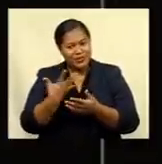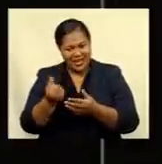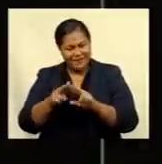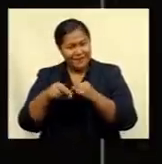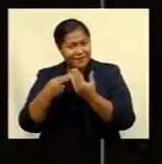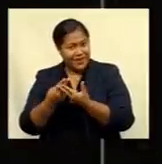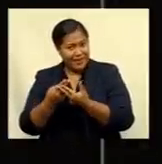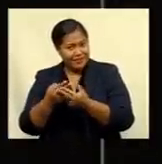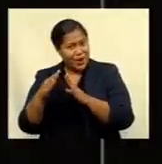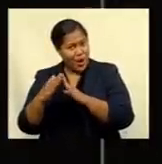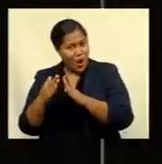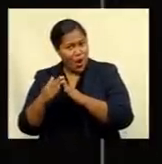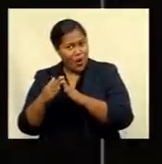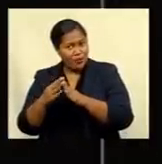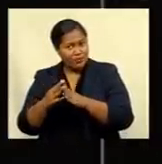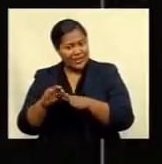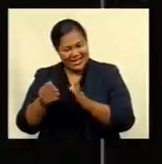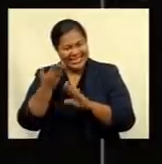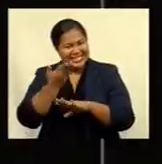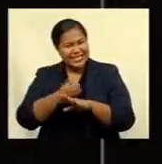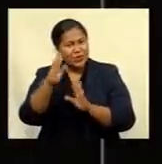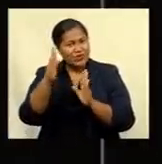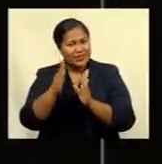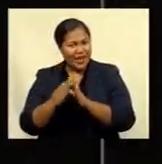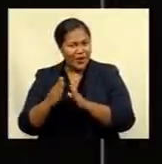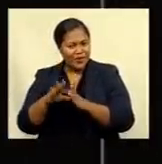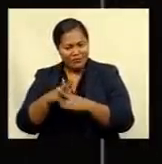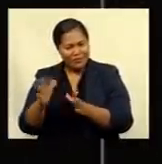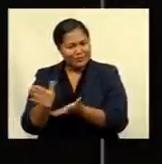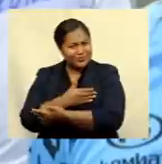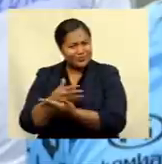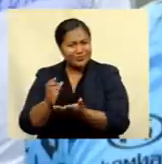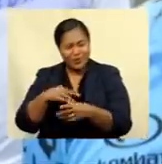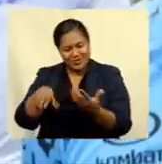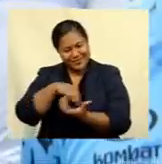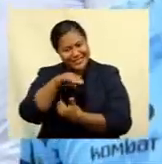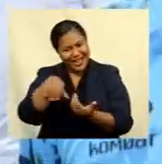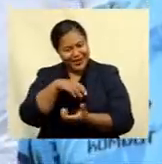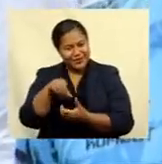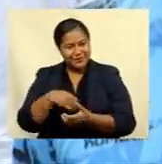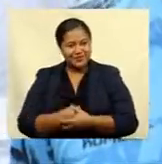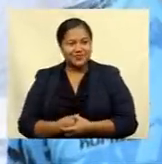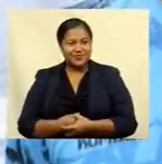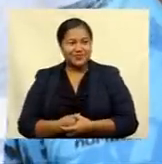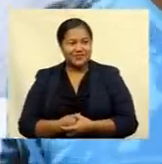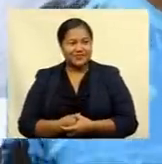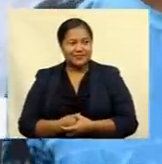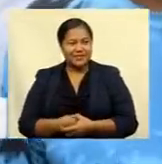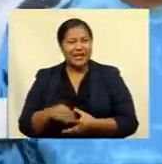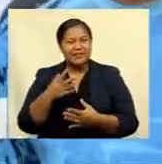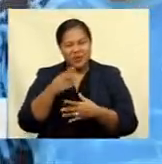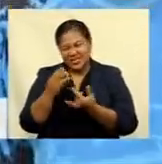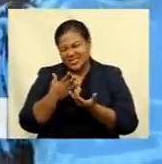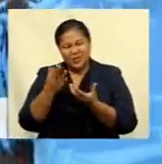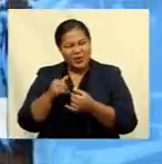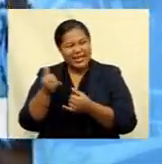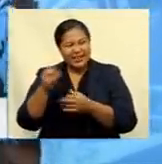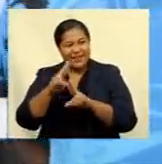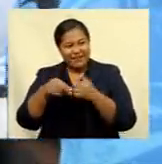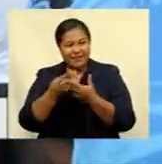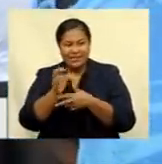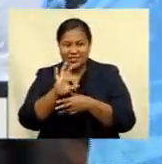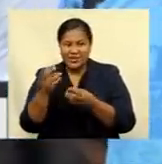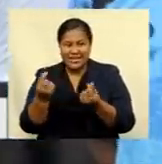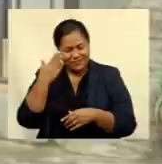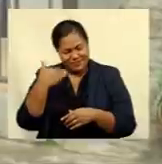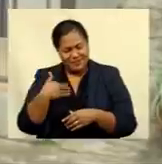Newtown, Nasinu, was destroyed in a cyclone. Aquila Dama reports. Being away from your family is not easy, especially when you have